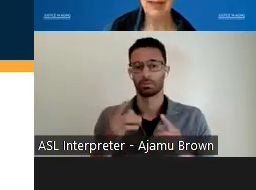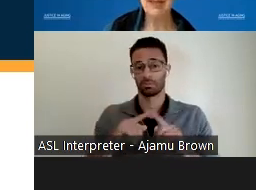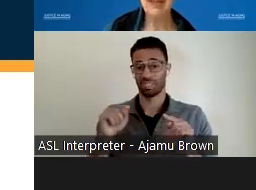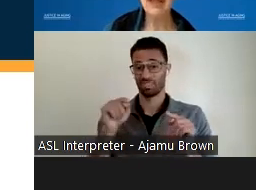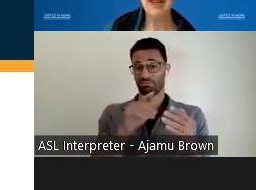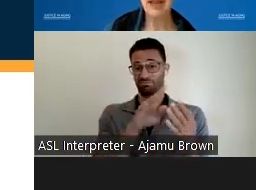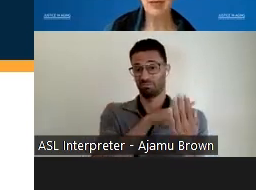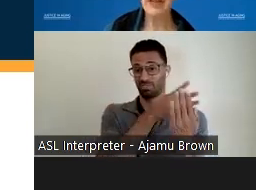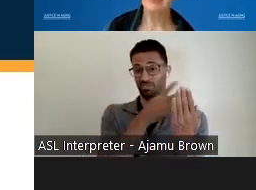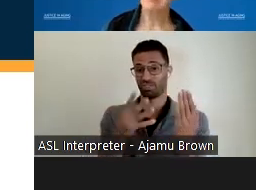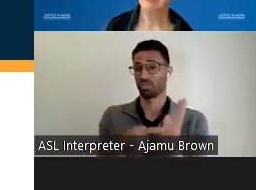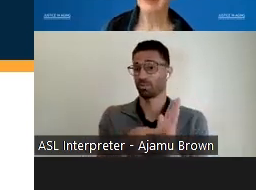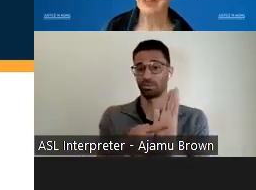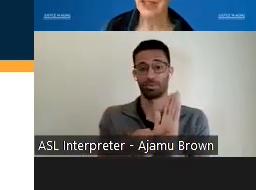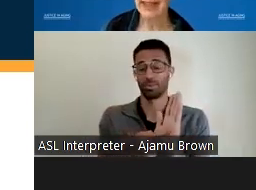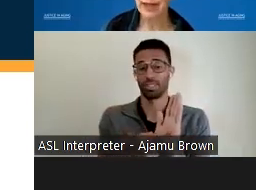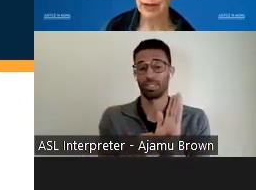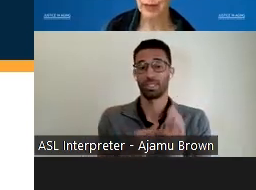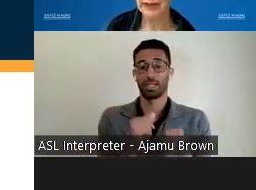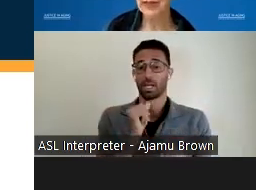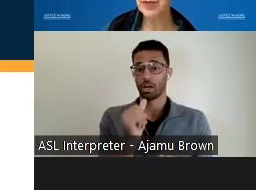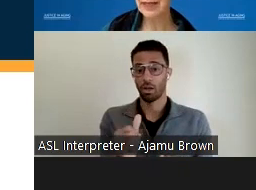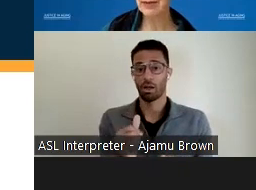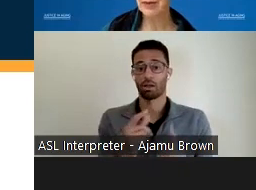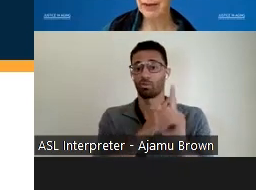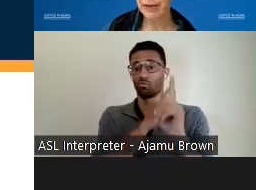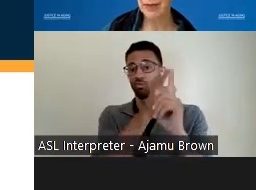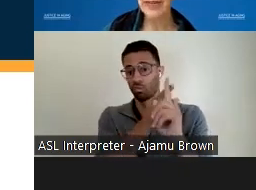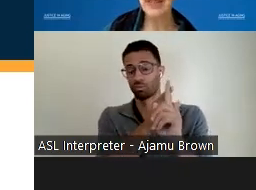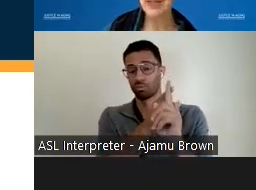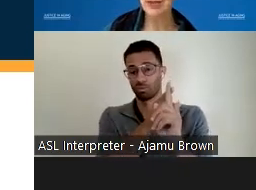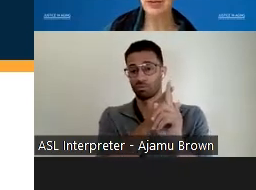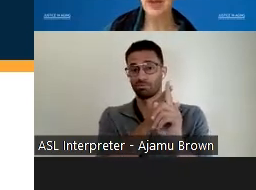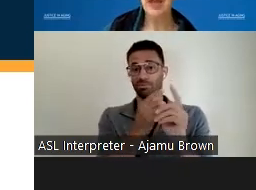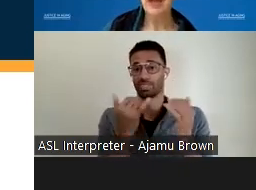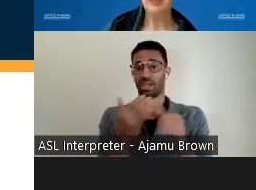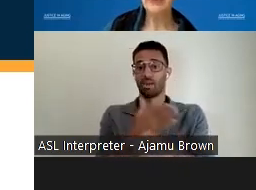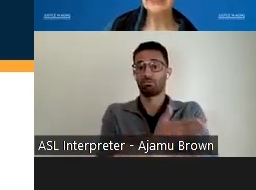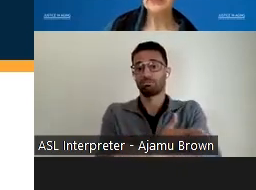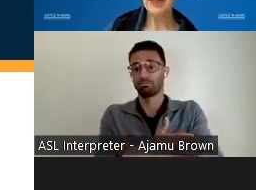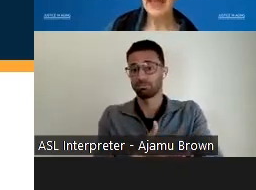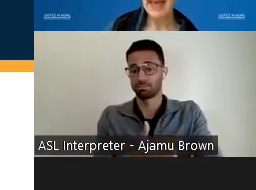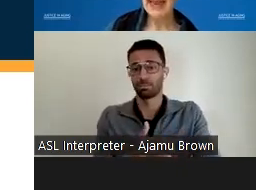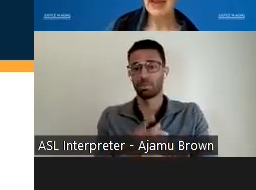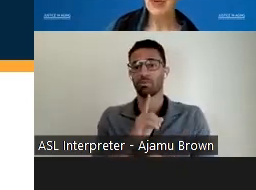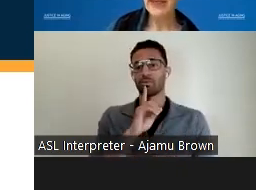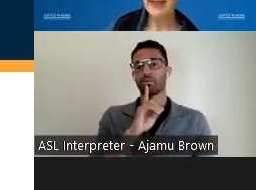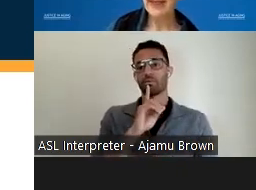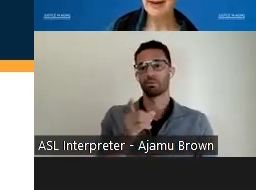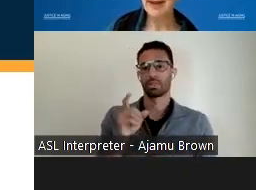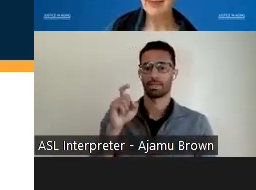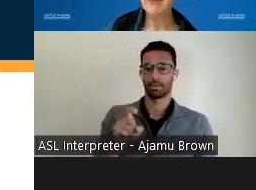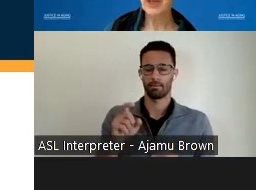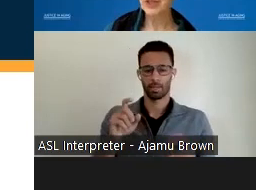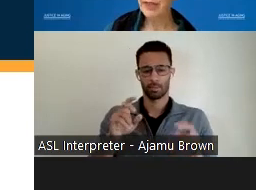not only not reaching that goal, we're losing ground. And we need to really look at how we